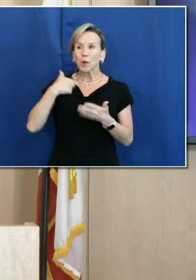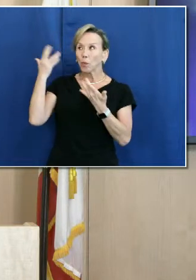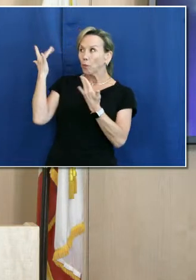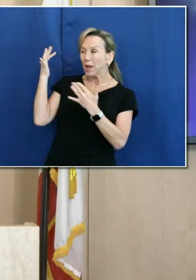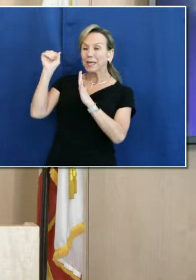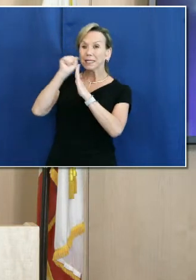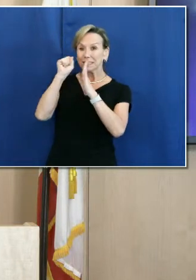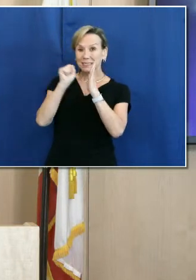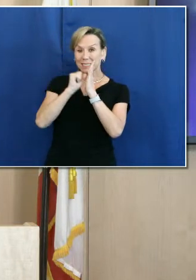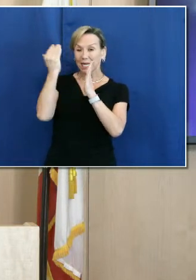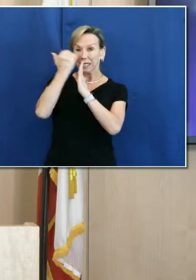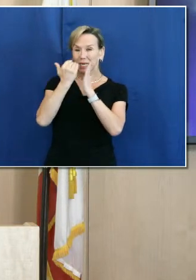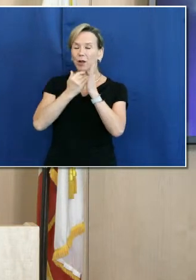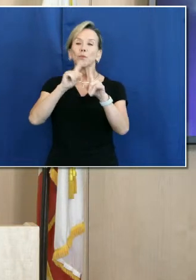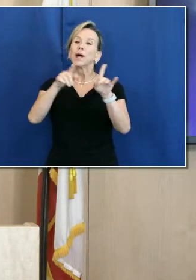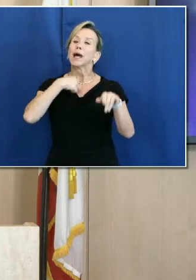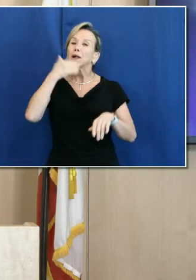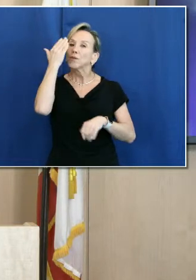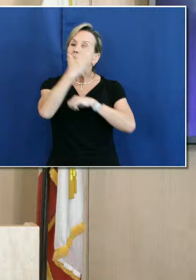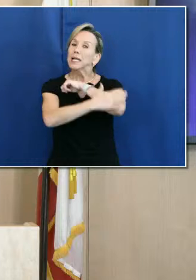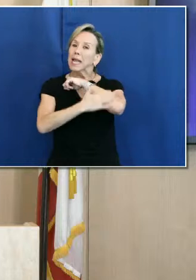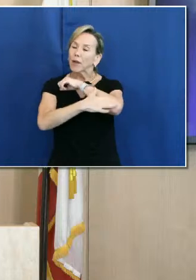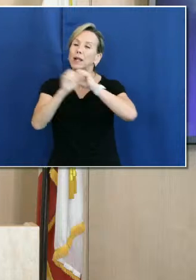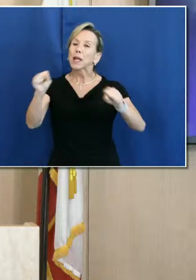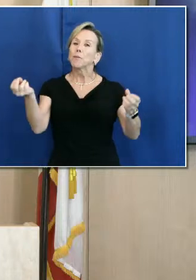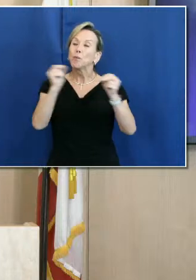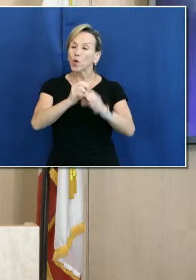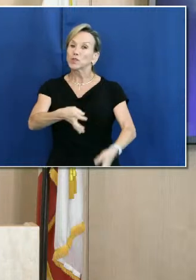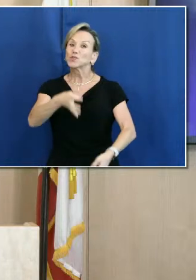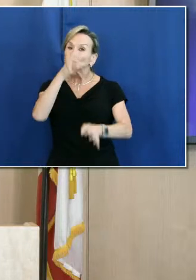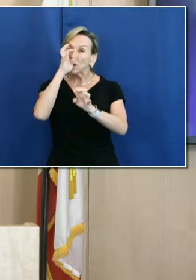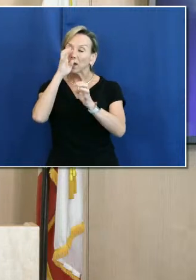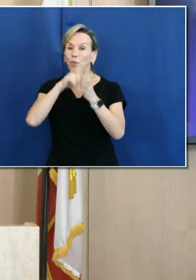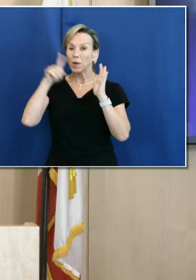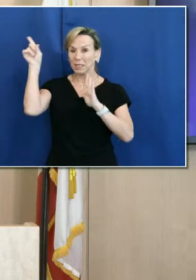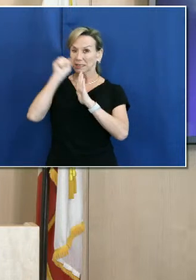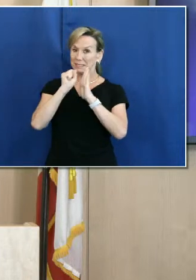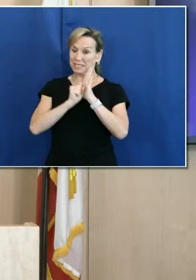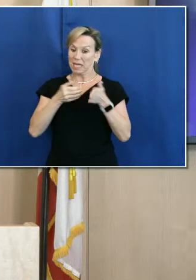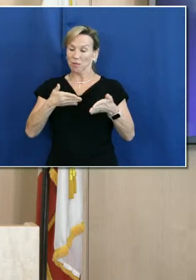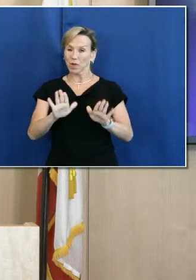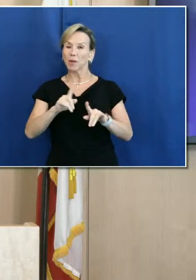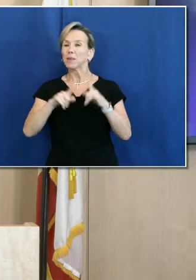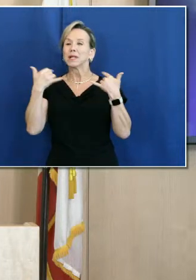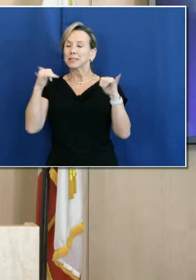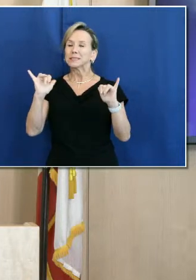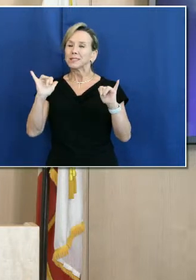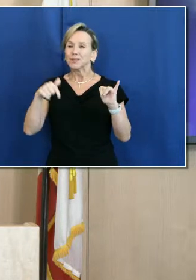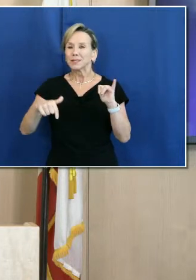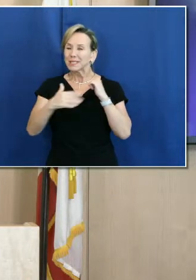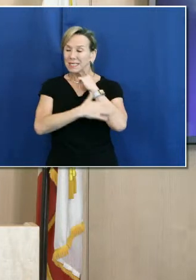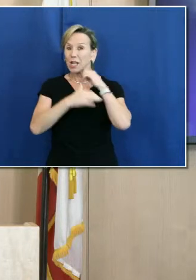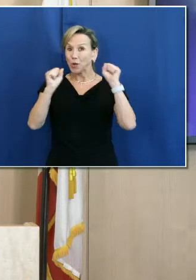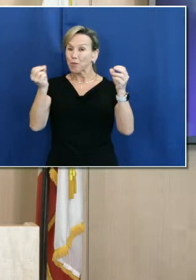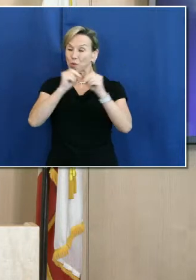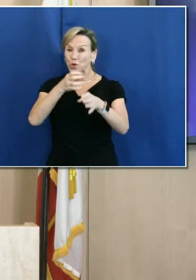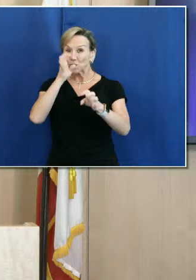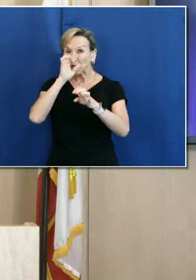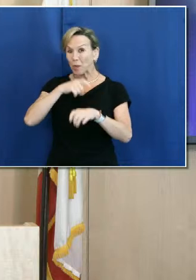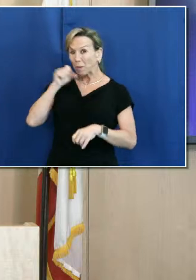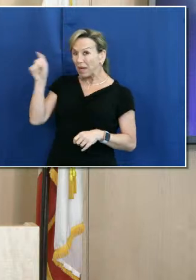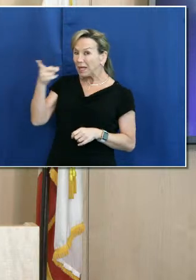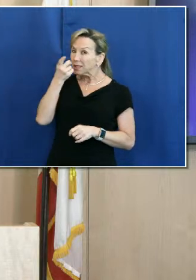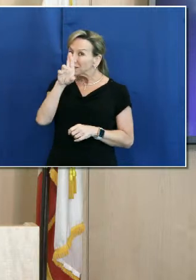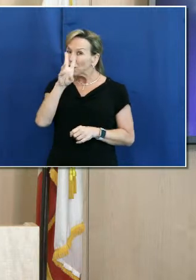the power to choose to be more strict than what the state may allow. Dr. Wooten, do you plan right now